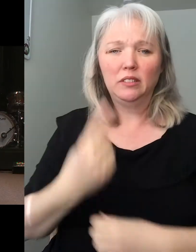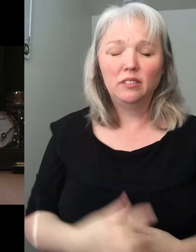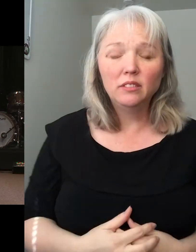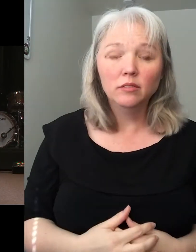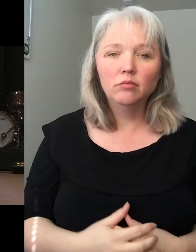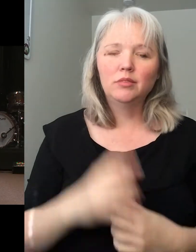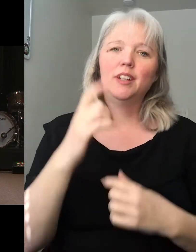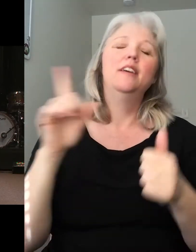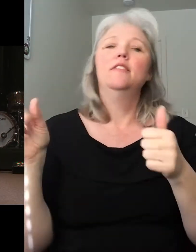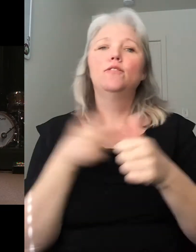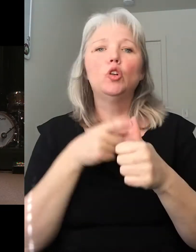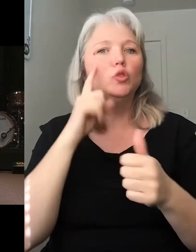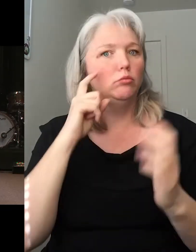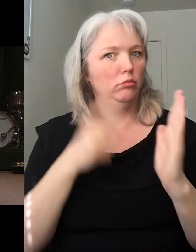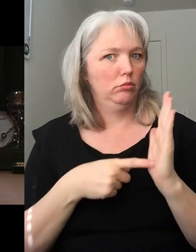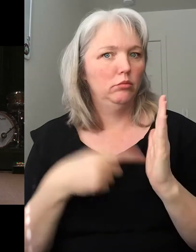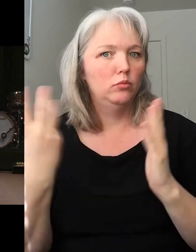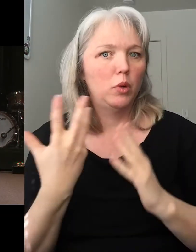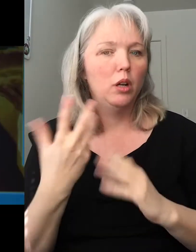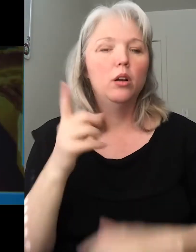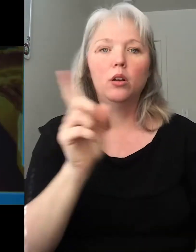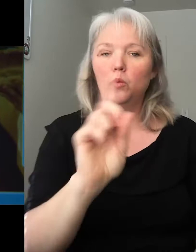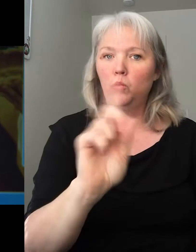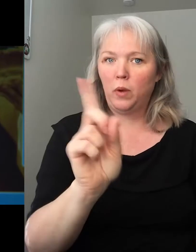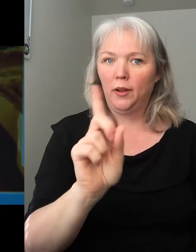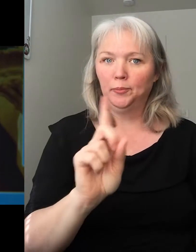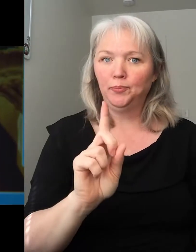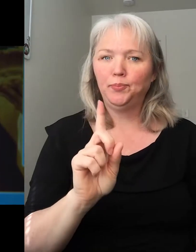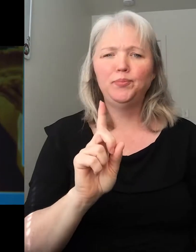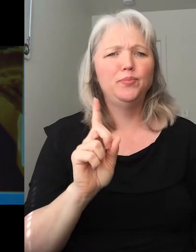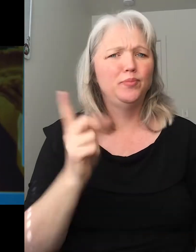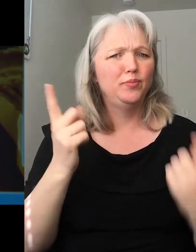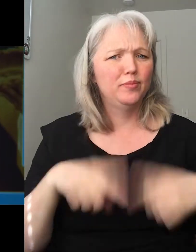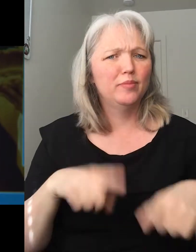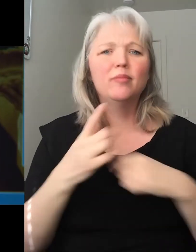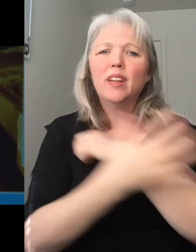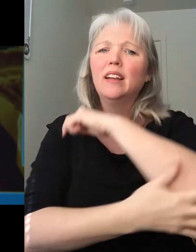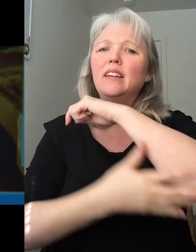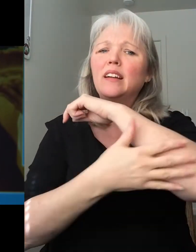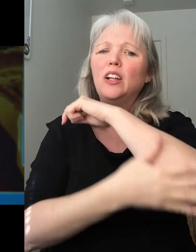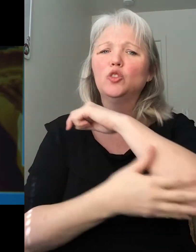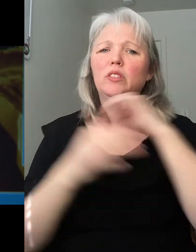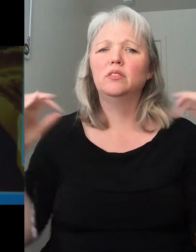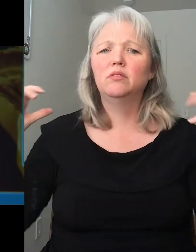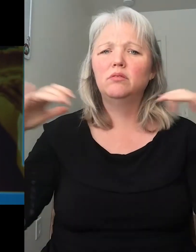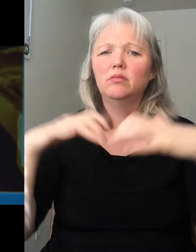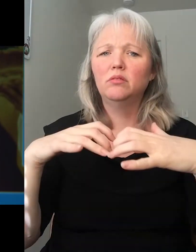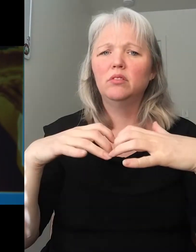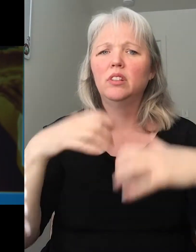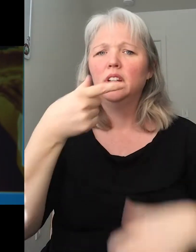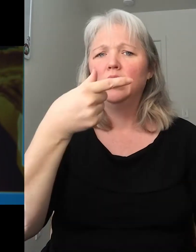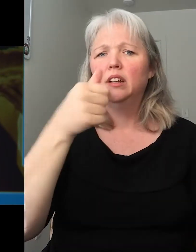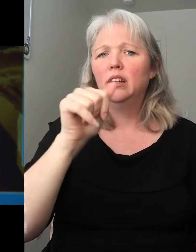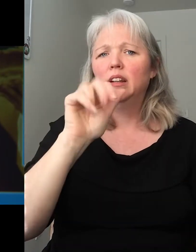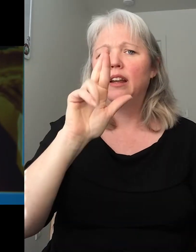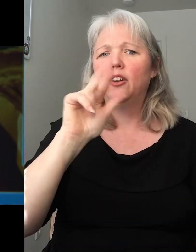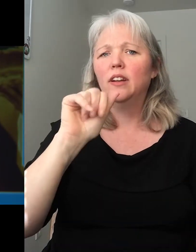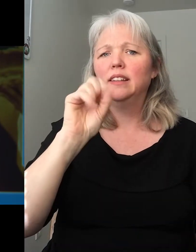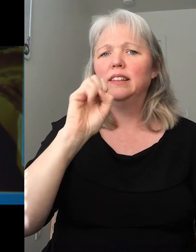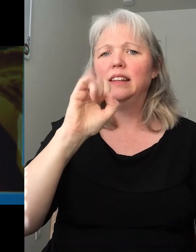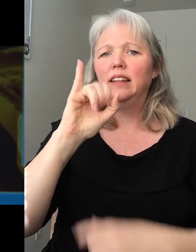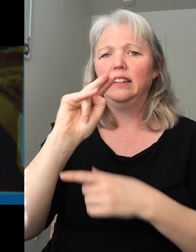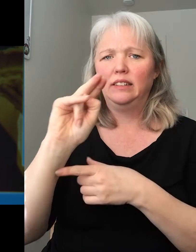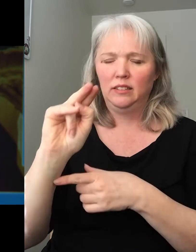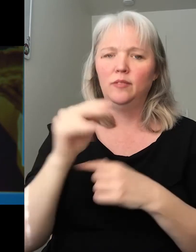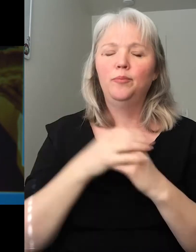at it. The first thing I want you to look at is where he was. He was in the country of the Gadarenes, or the Gerasenes, as it